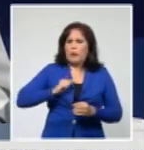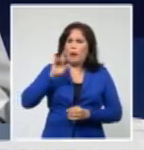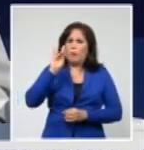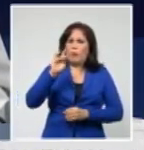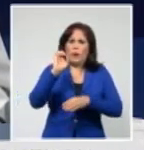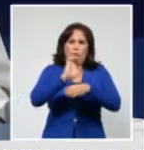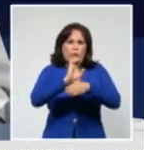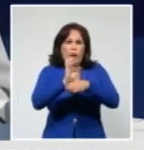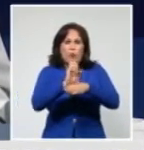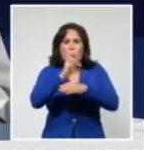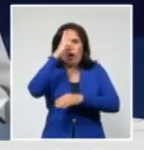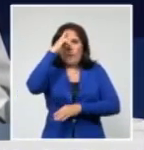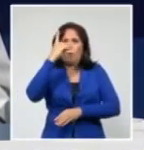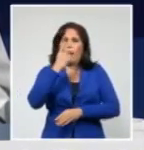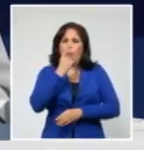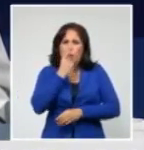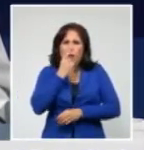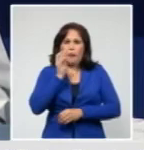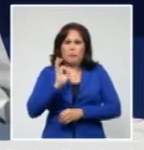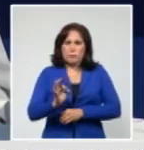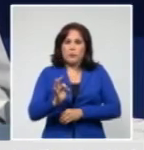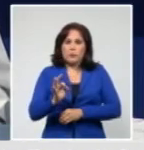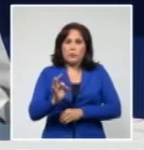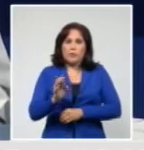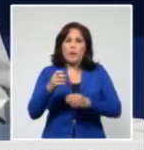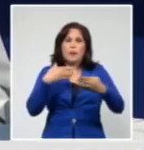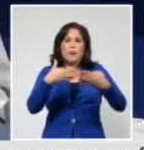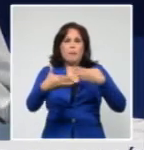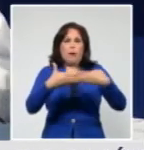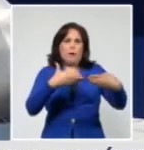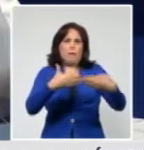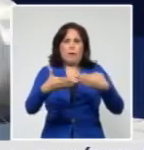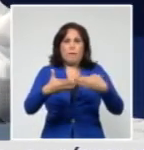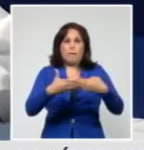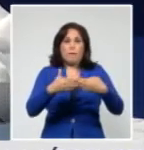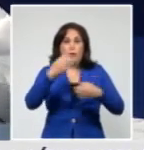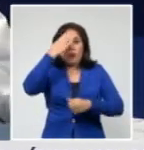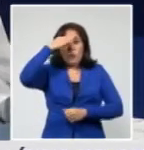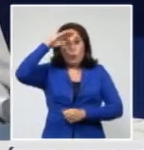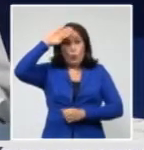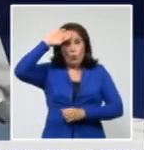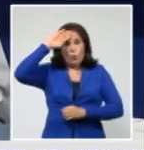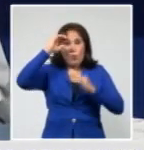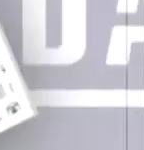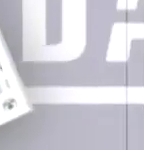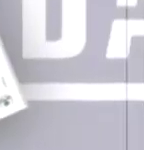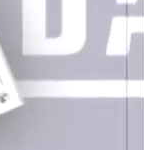the information that we have on the behavior of the pandemic in Cuba and the world.